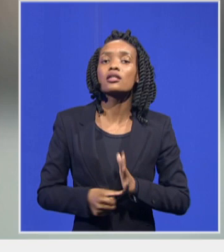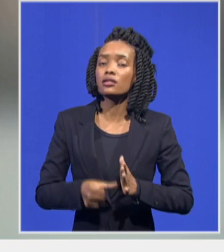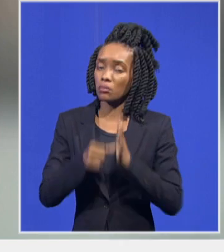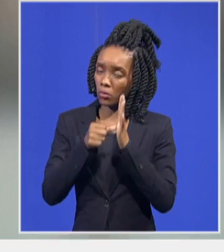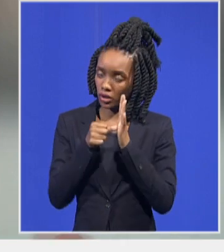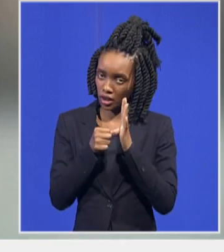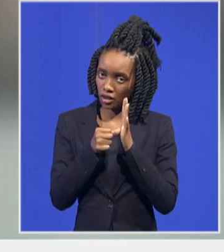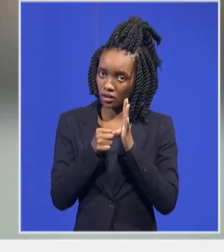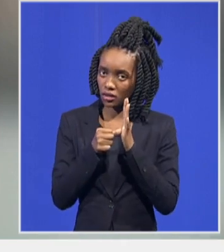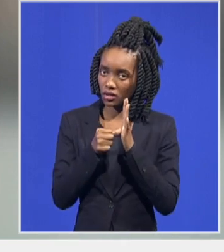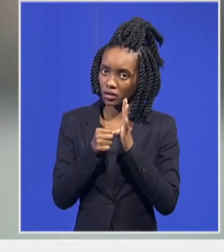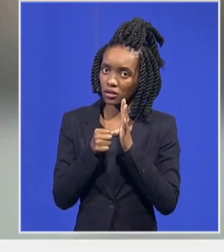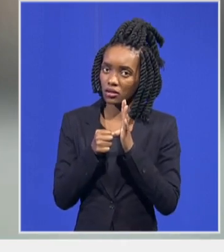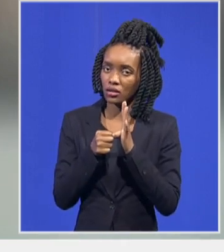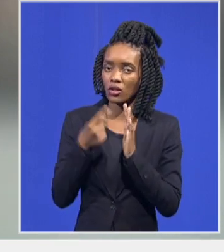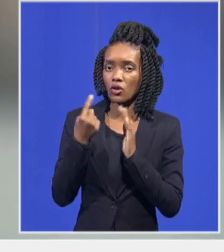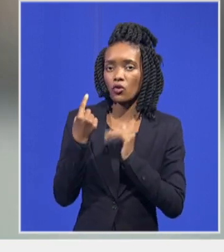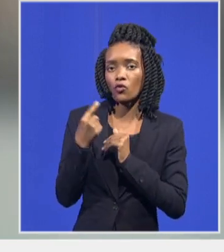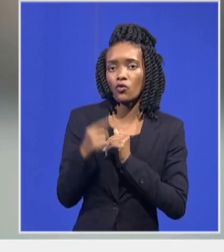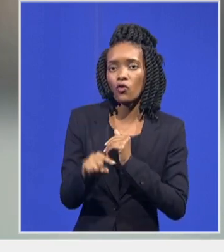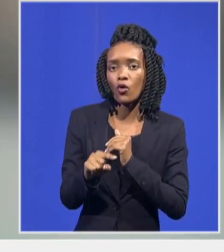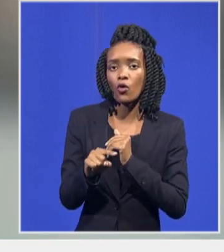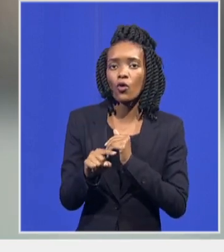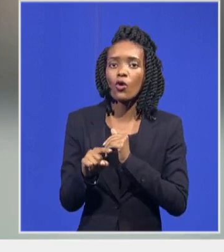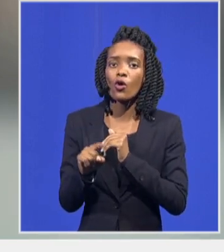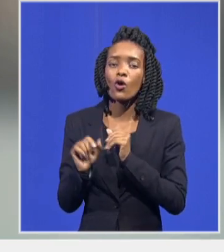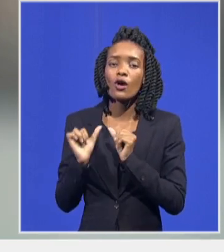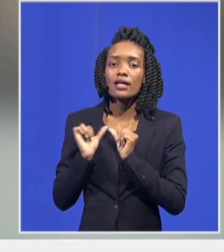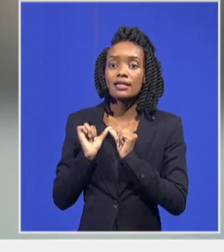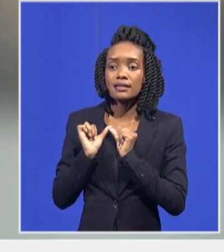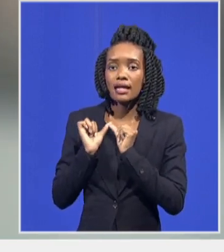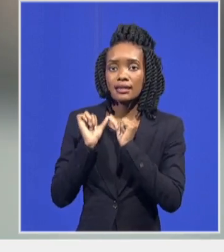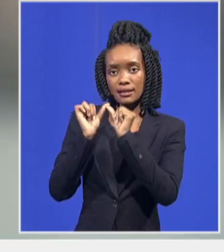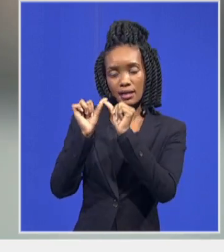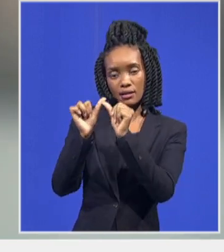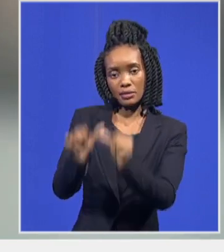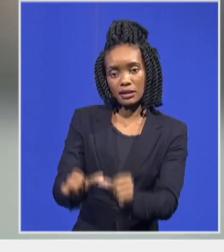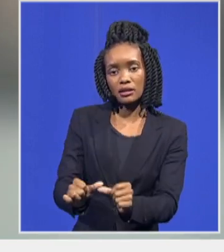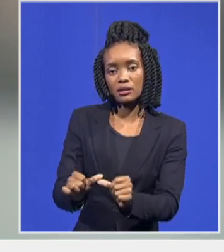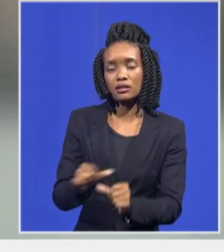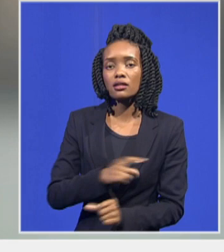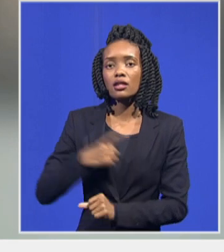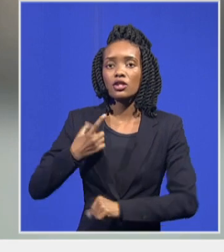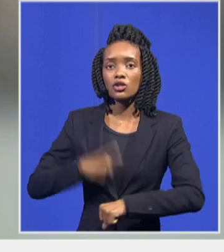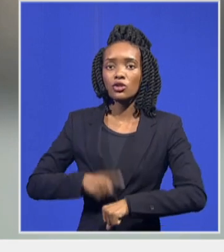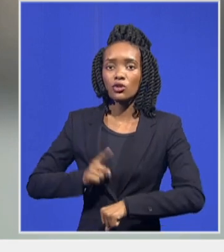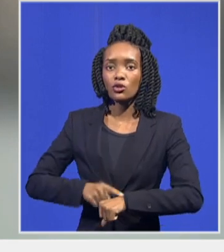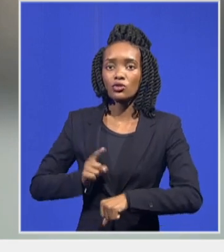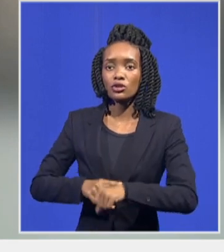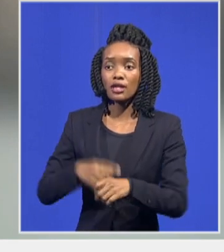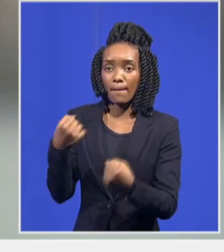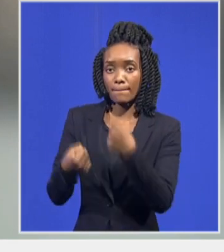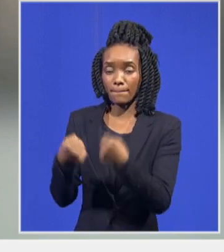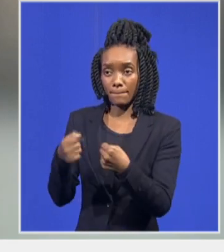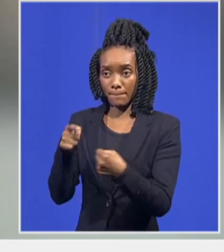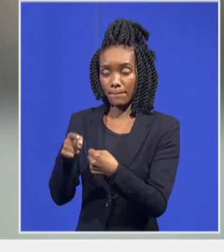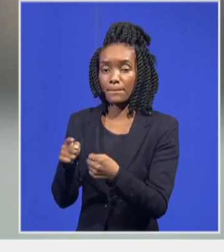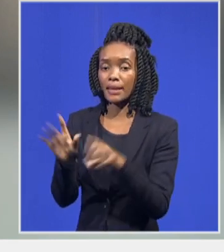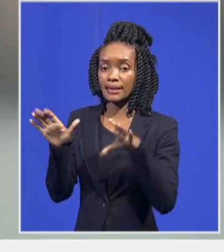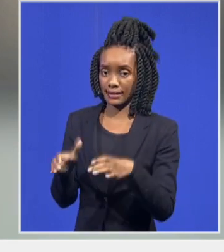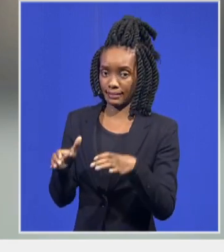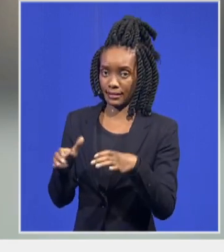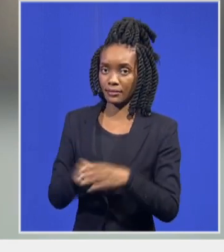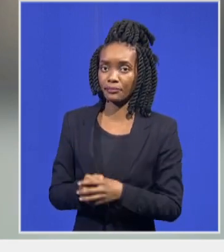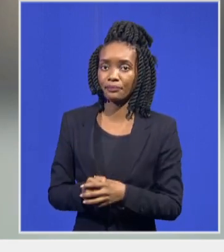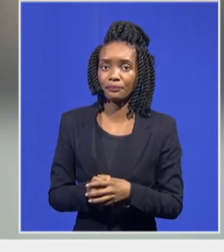for the sustainability and long-term viability of the auto manufacturing sector. And we